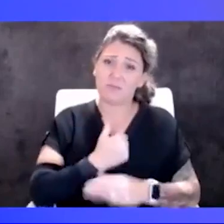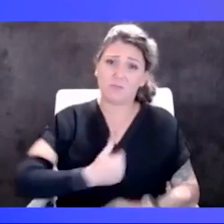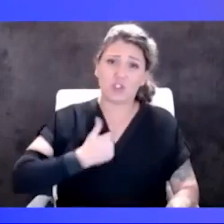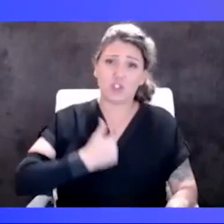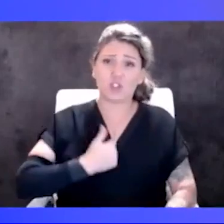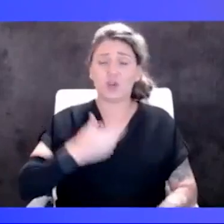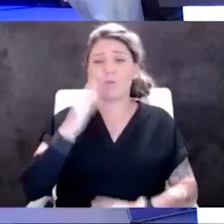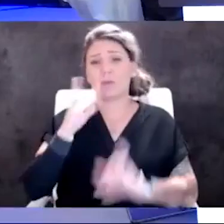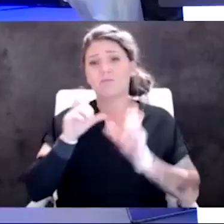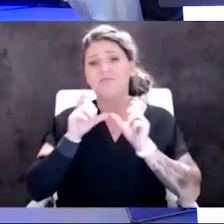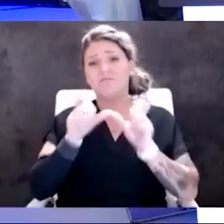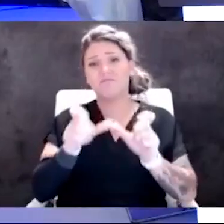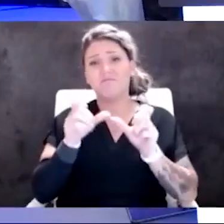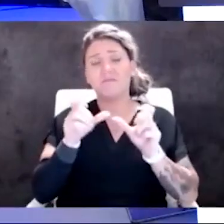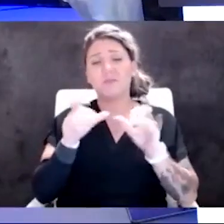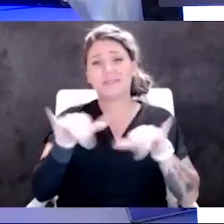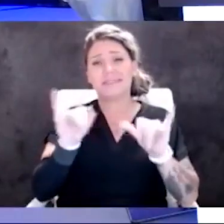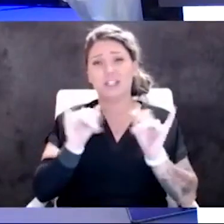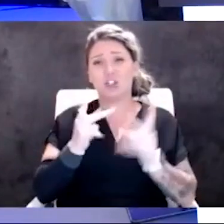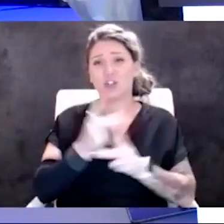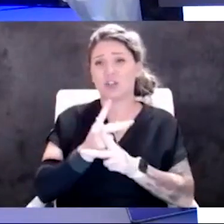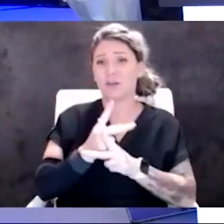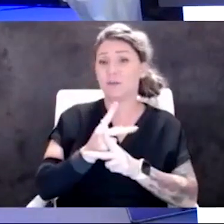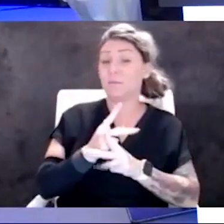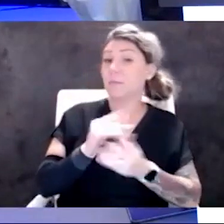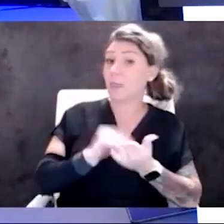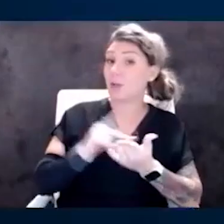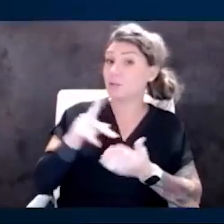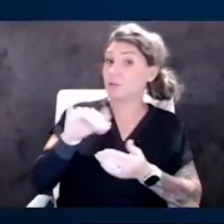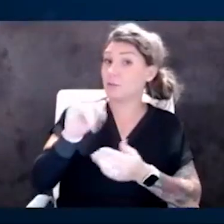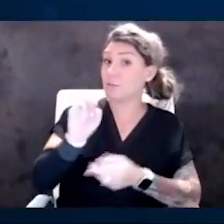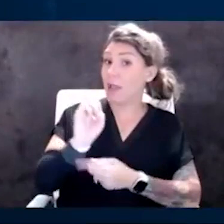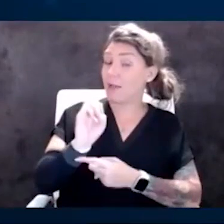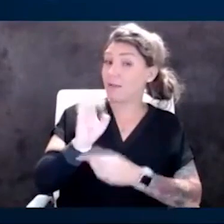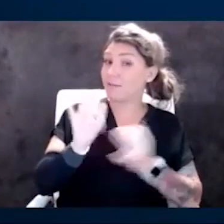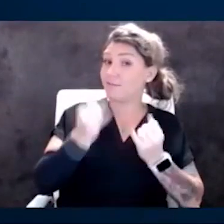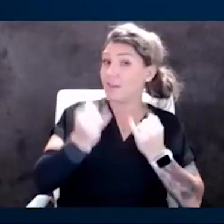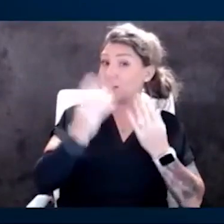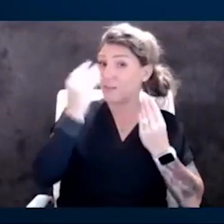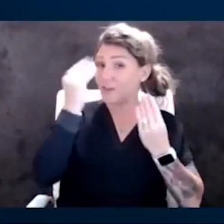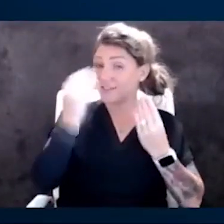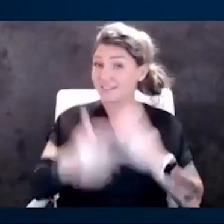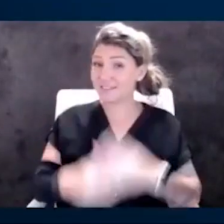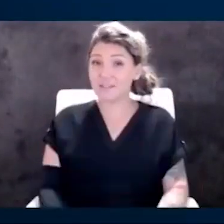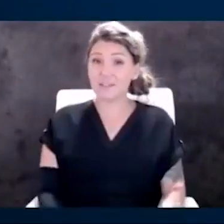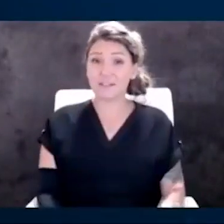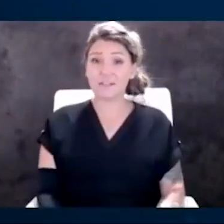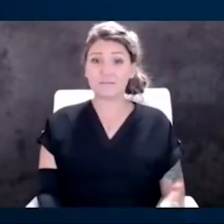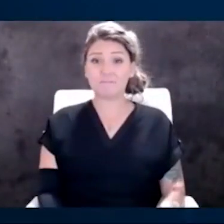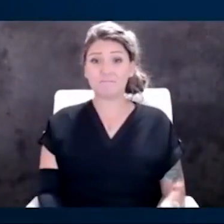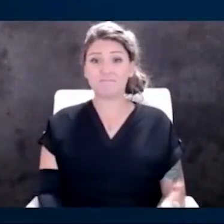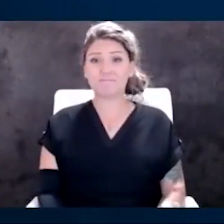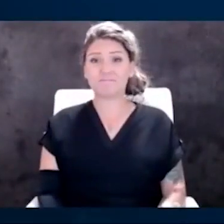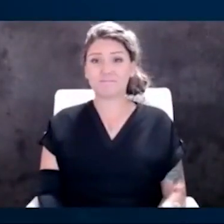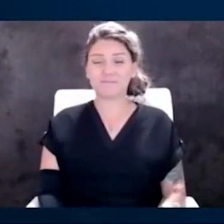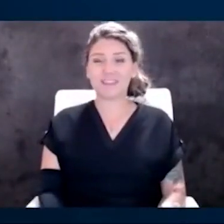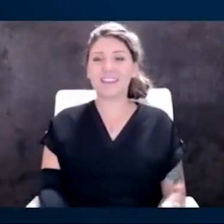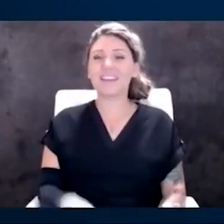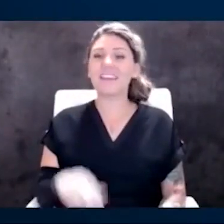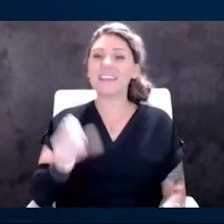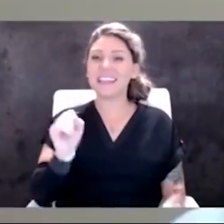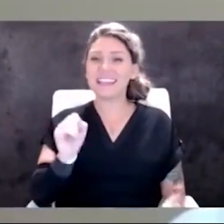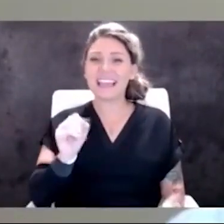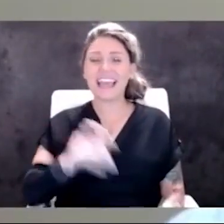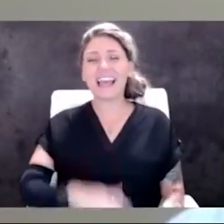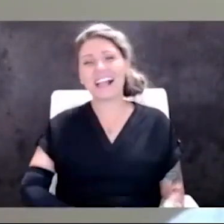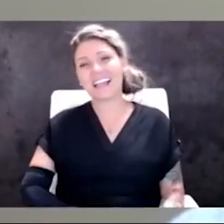care. Yeah. Dr. Pike, final thoughts out in Great Bend, and live long and prosper. Yeah, I